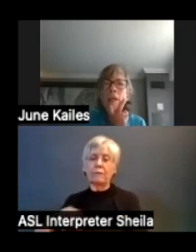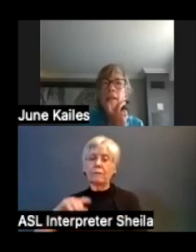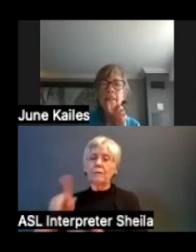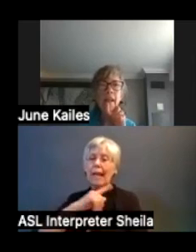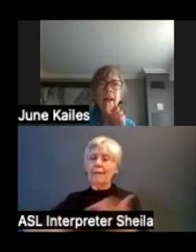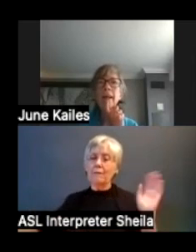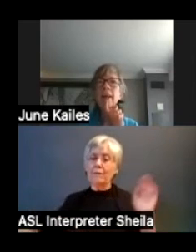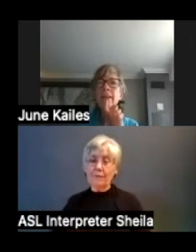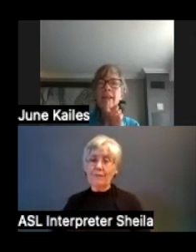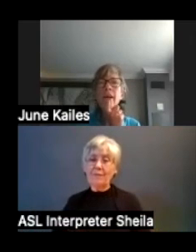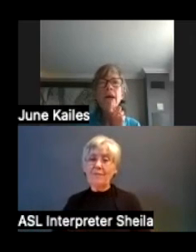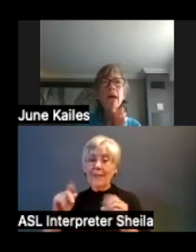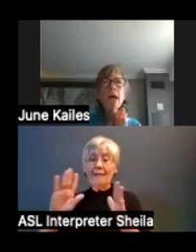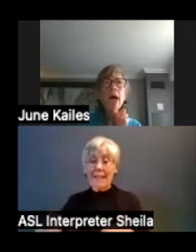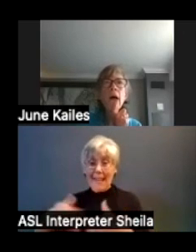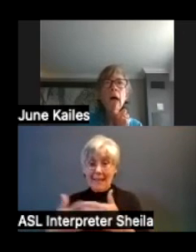Next slide.